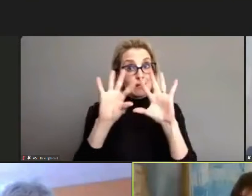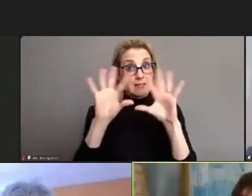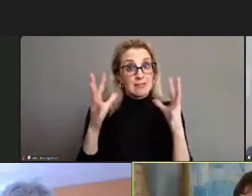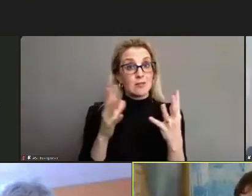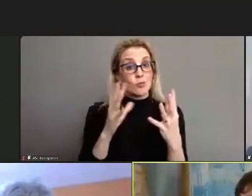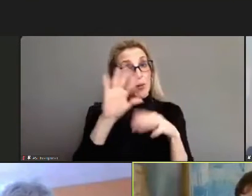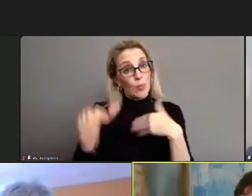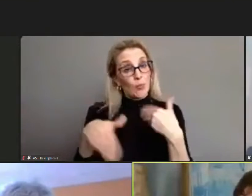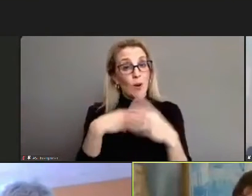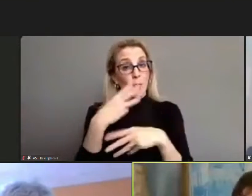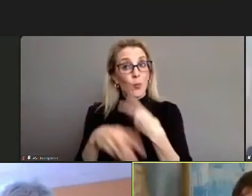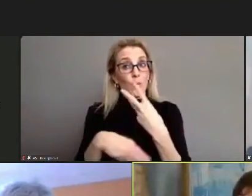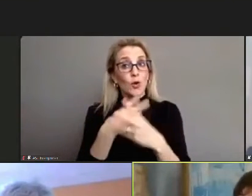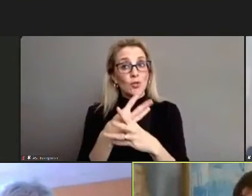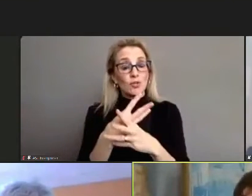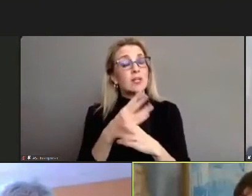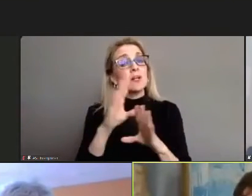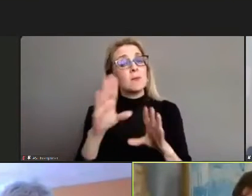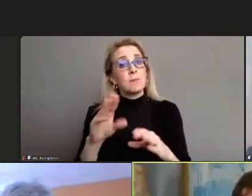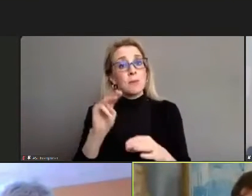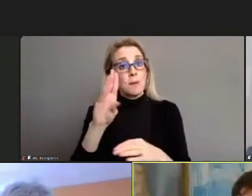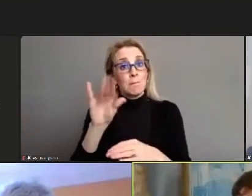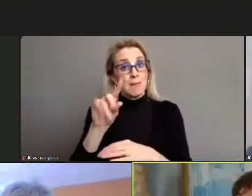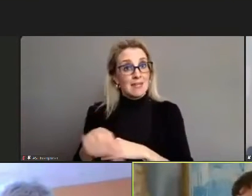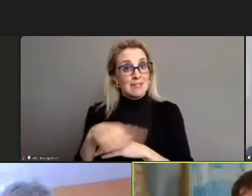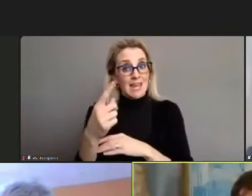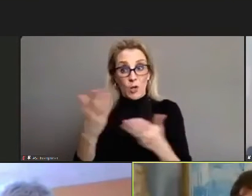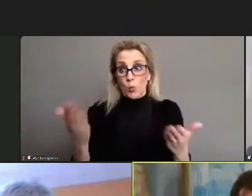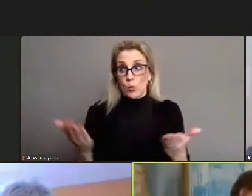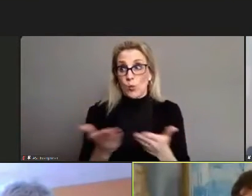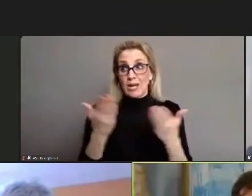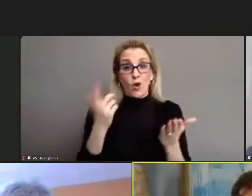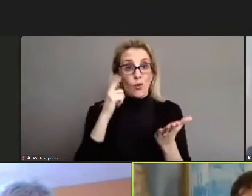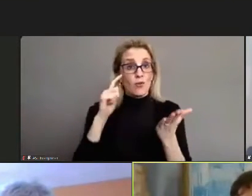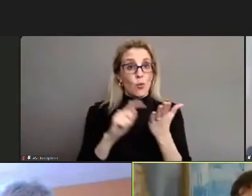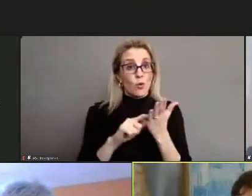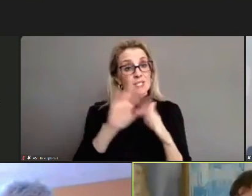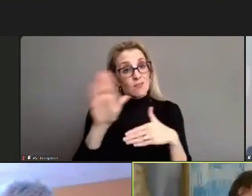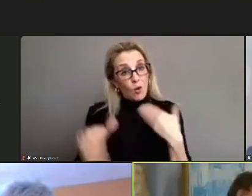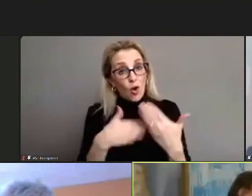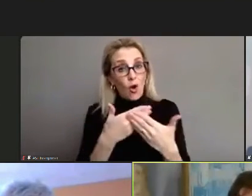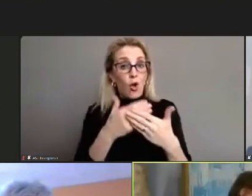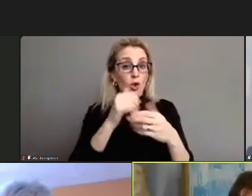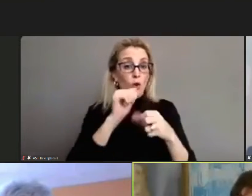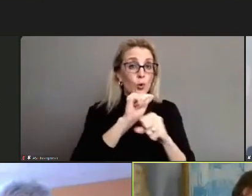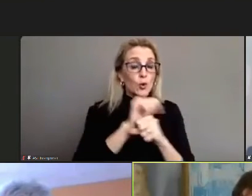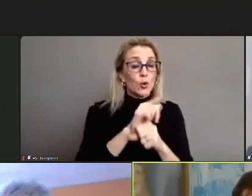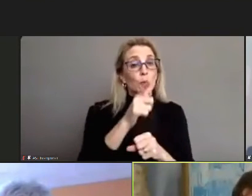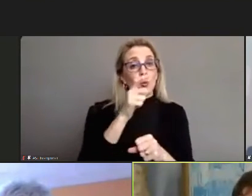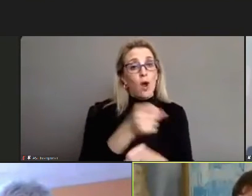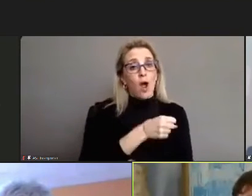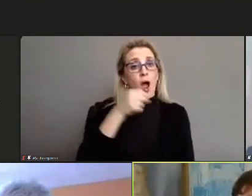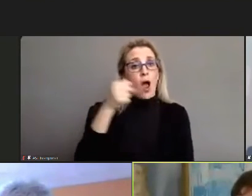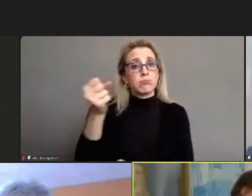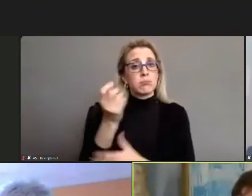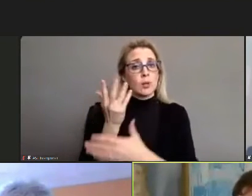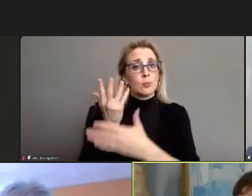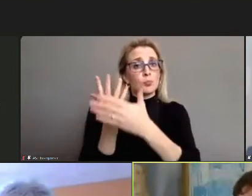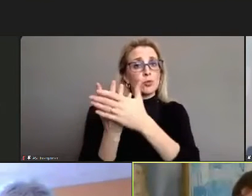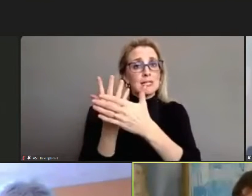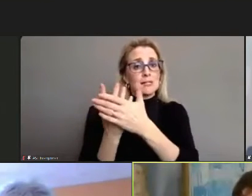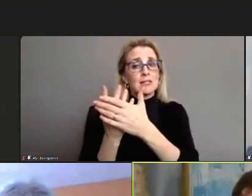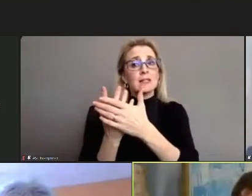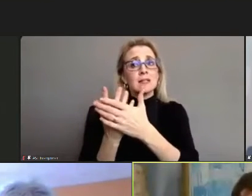On May Day, we are the voice of all our workers who are in prison of Islamic regime in